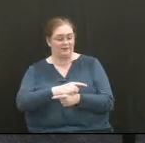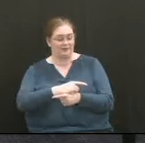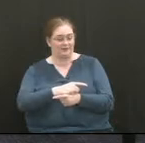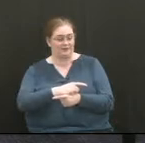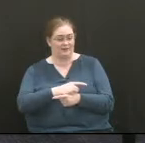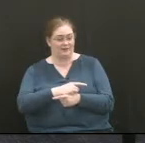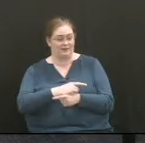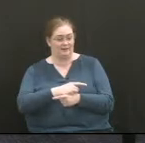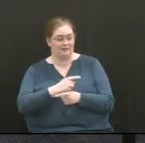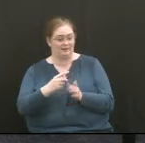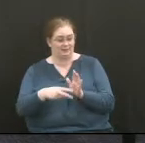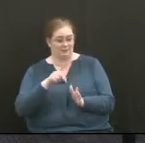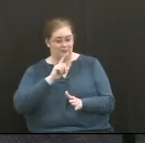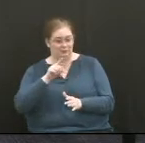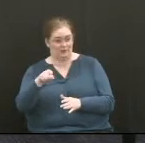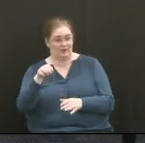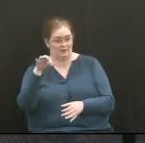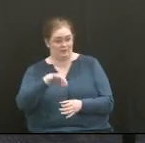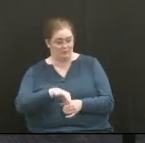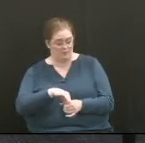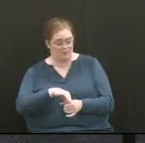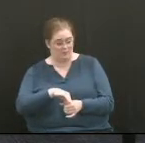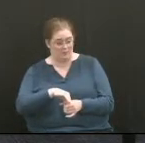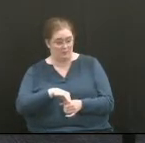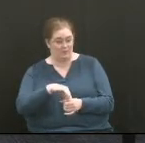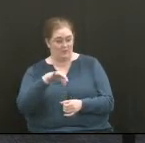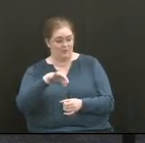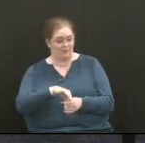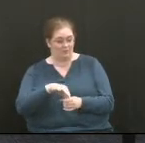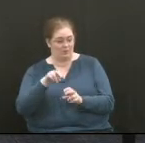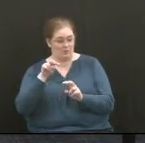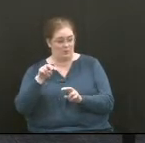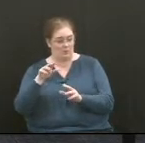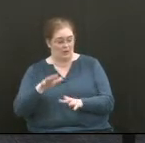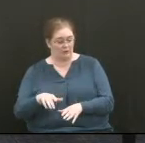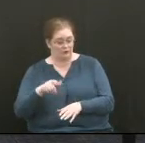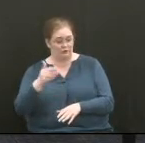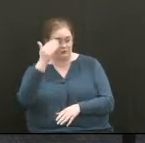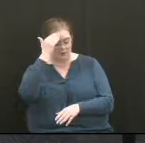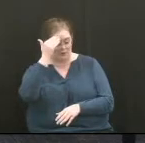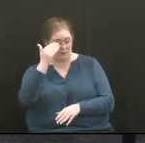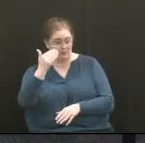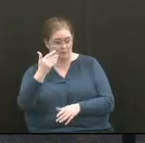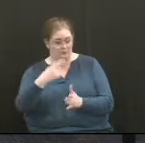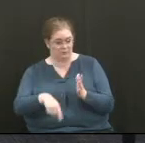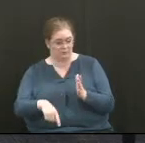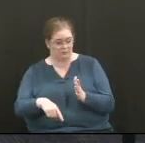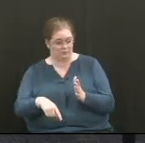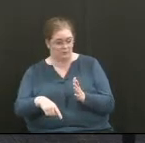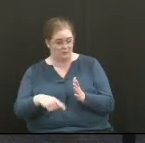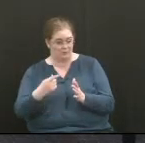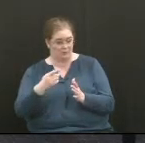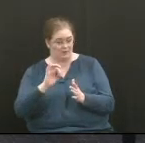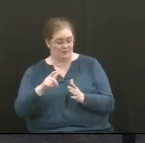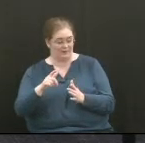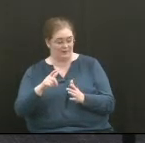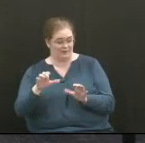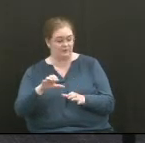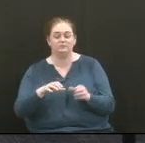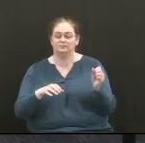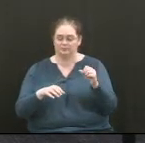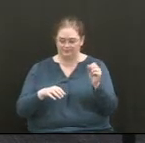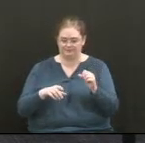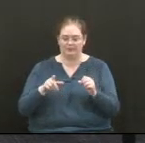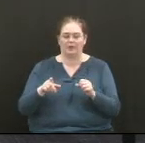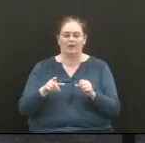doubly sure at the poll watcher knows what day on the right. So if,